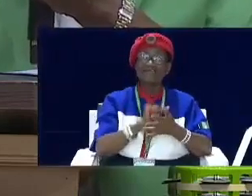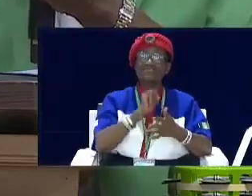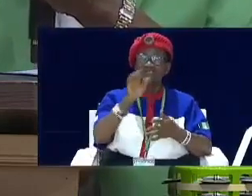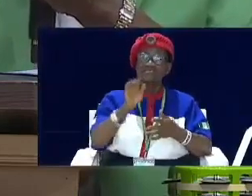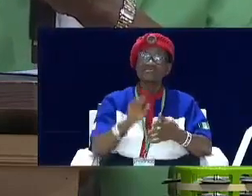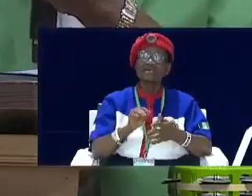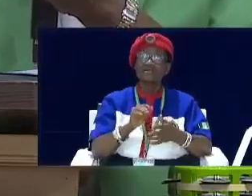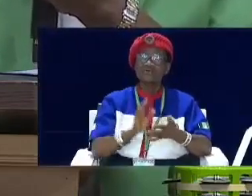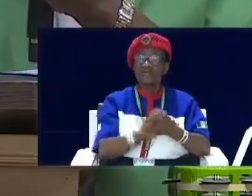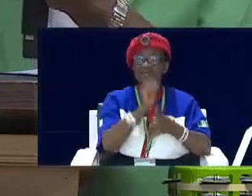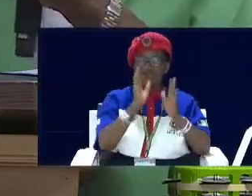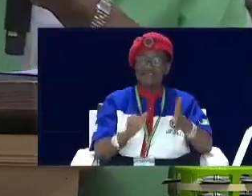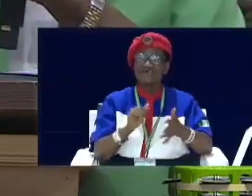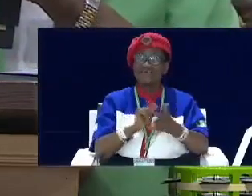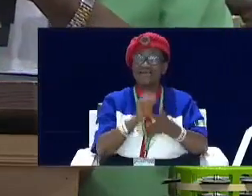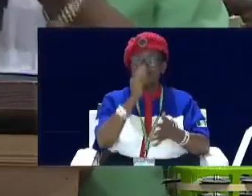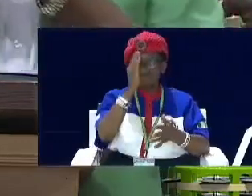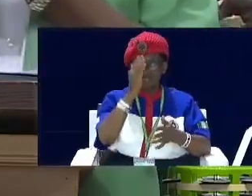ni.